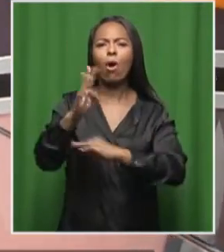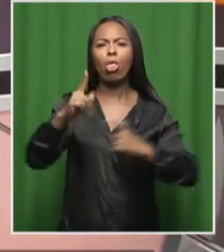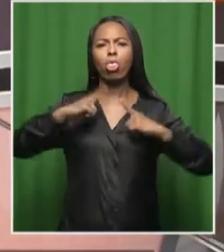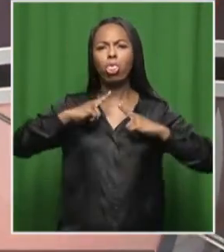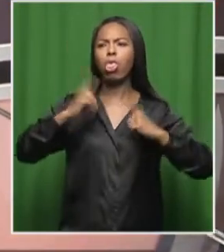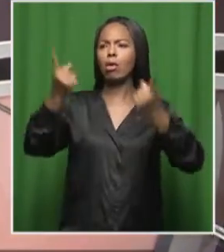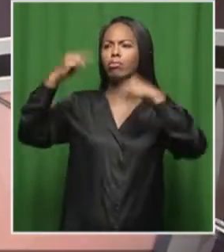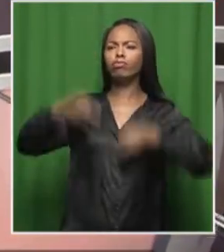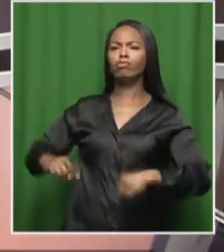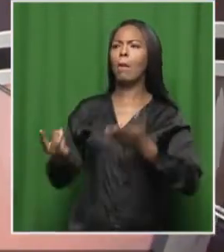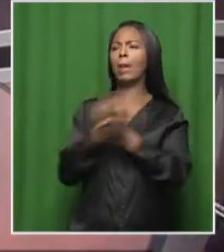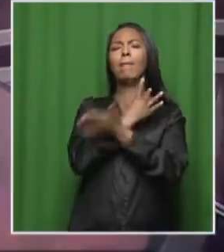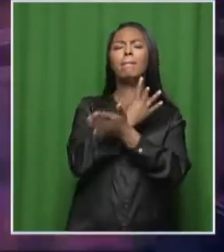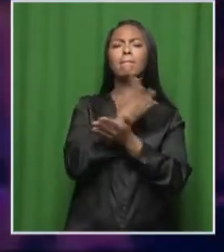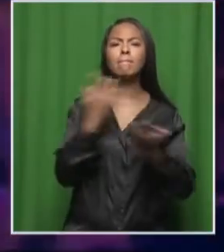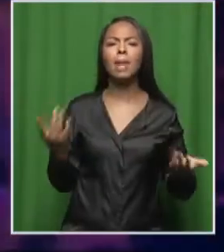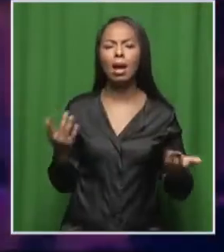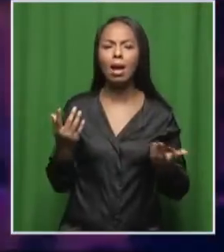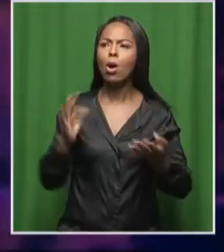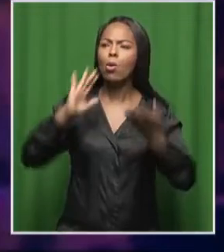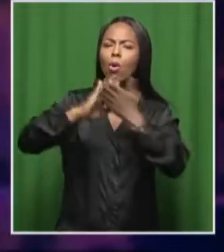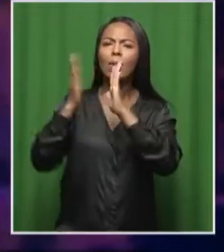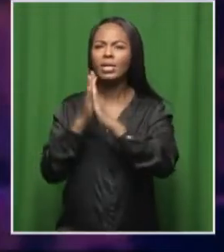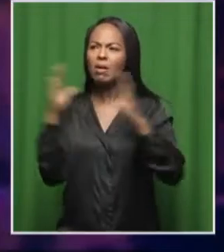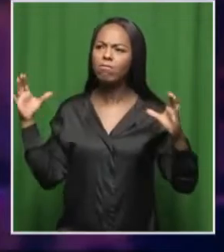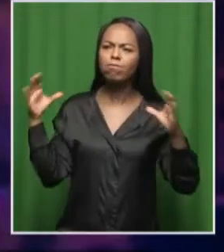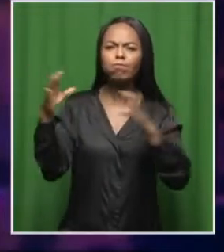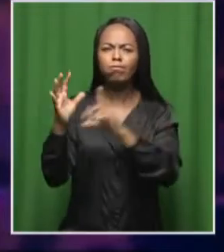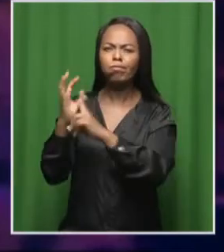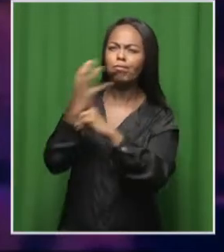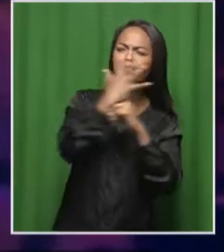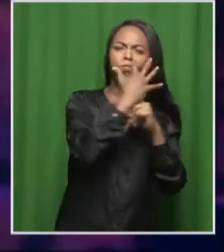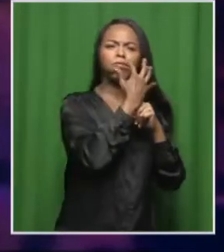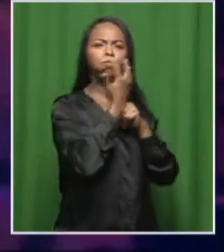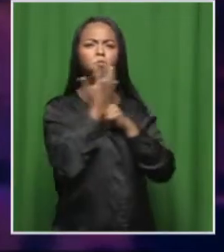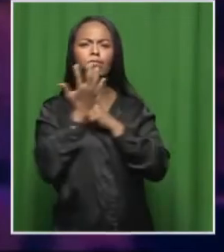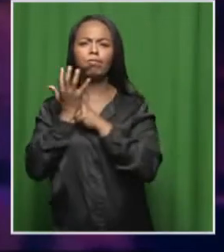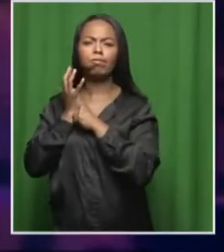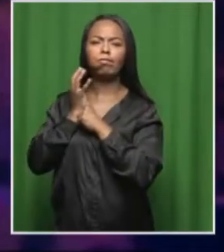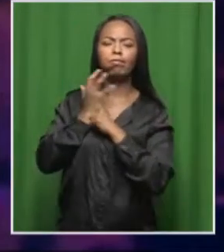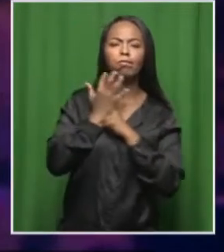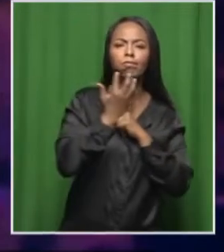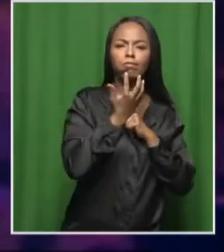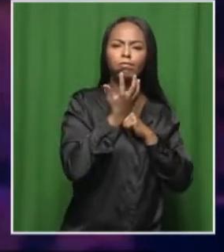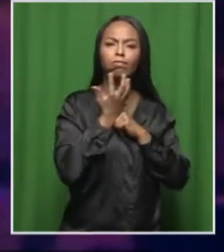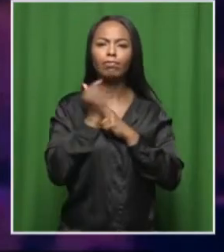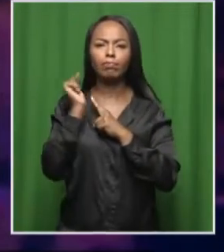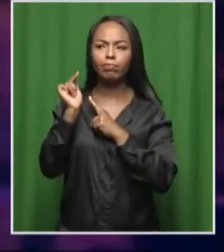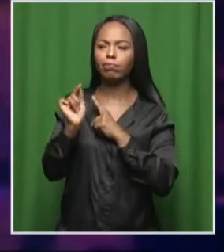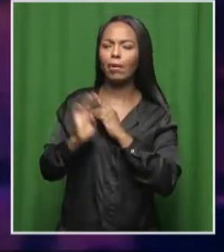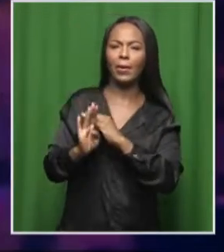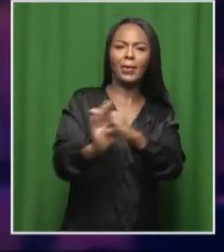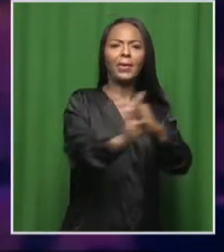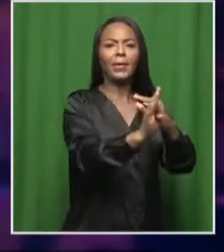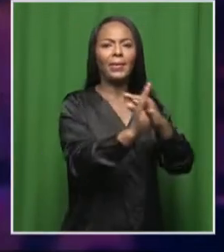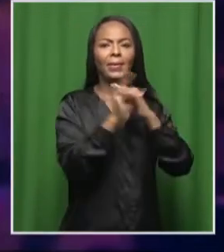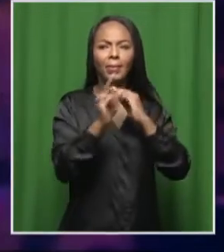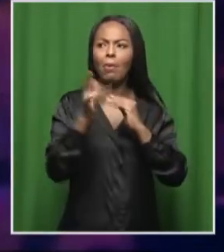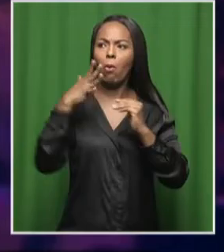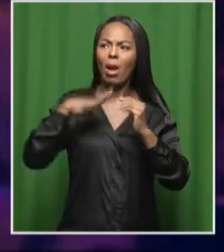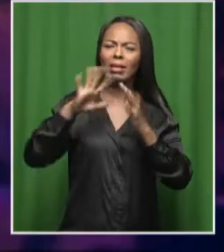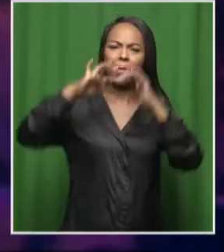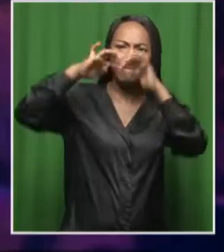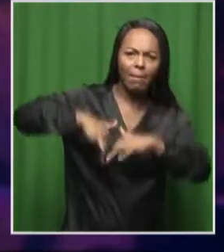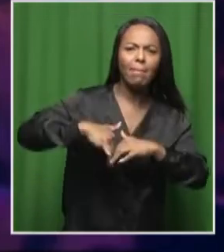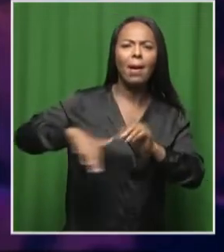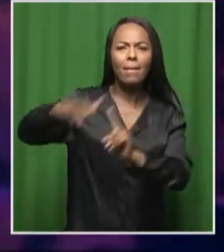was the community, they gathered together, they wanted to defy it. I mean, eventually it was grazed down, but they